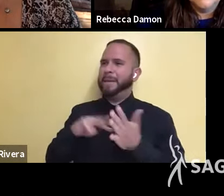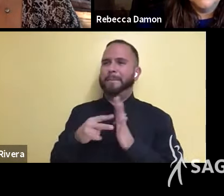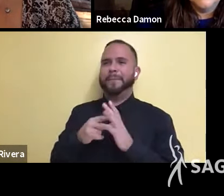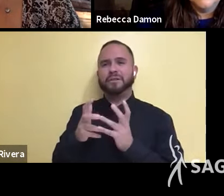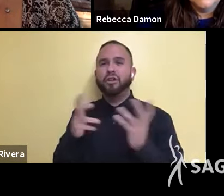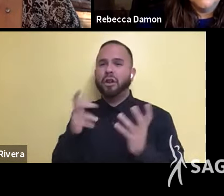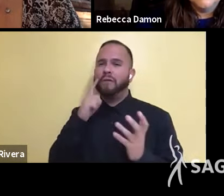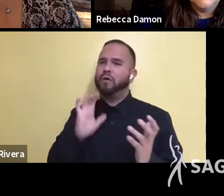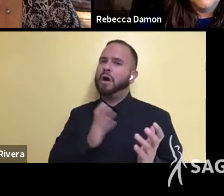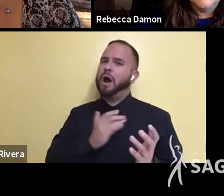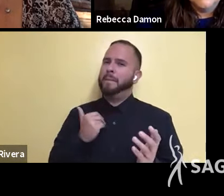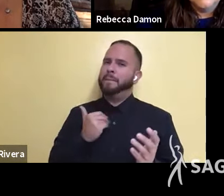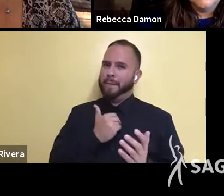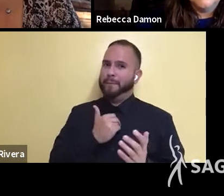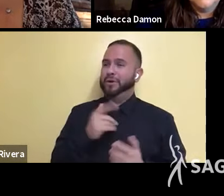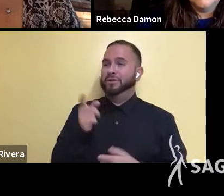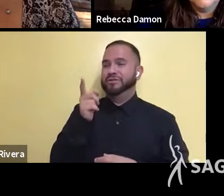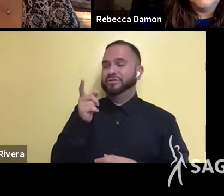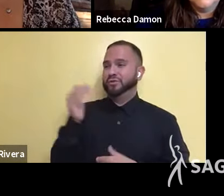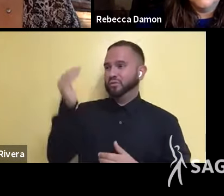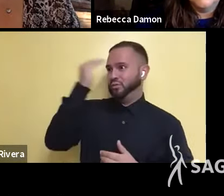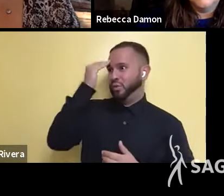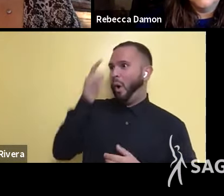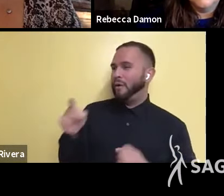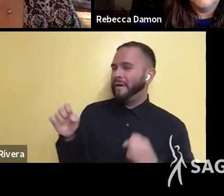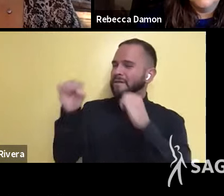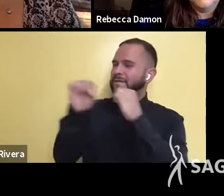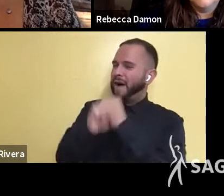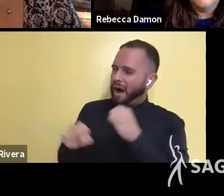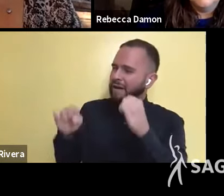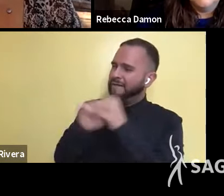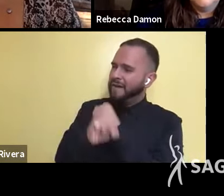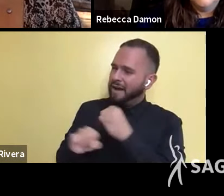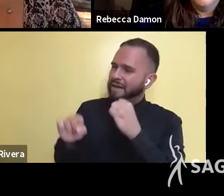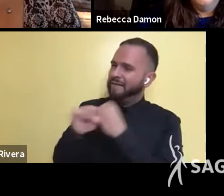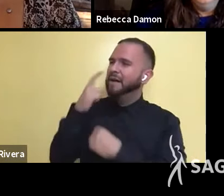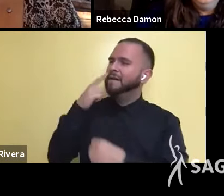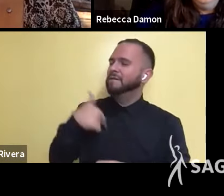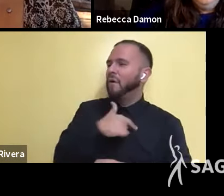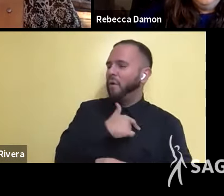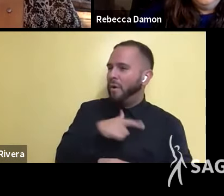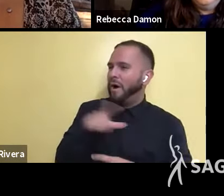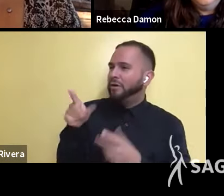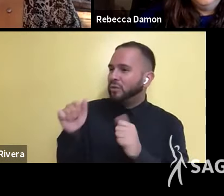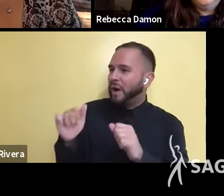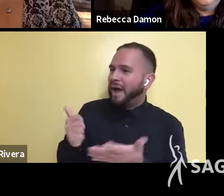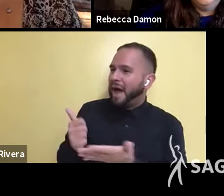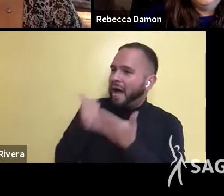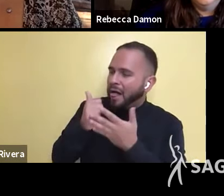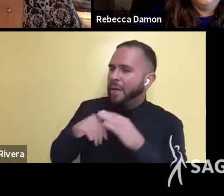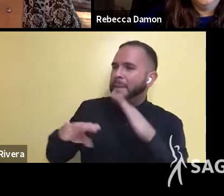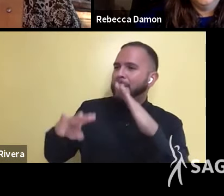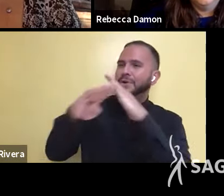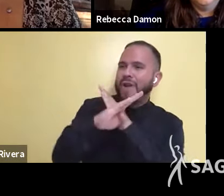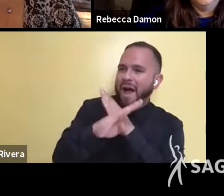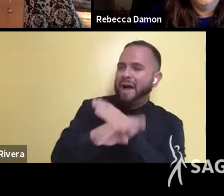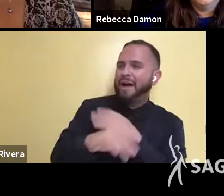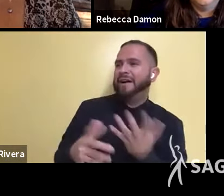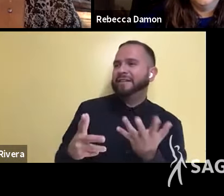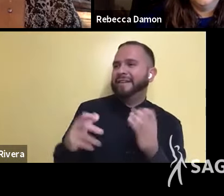that you're fighting on our behalf, because as we've tried to help and protect and to inspire and to encourage and give hope